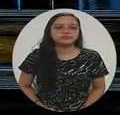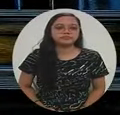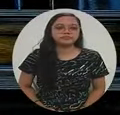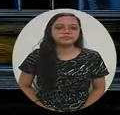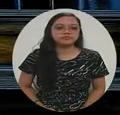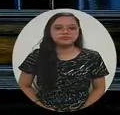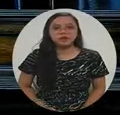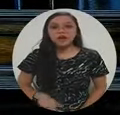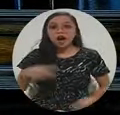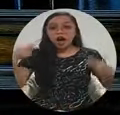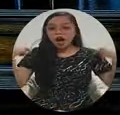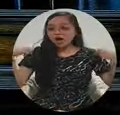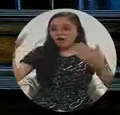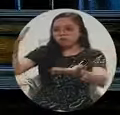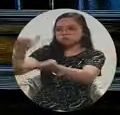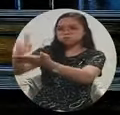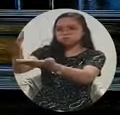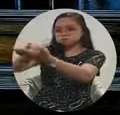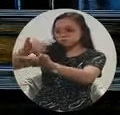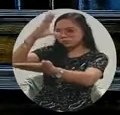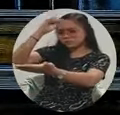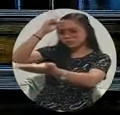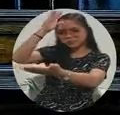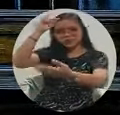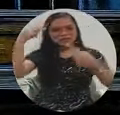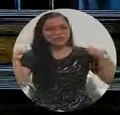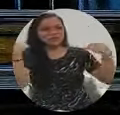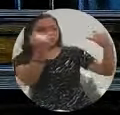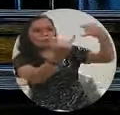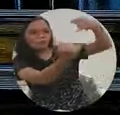You have a choice of tambok, dakugtian, o niya.